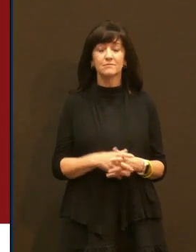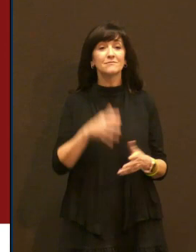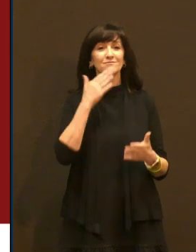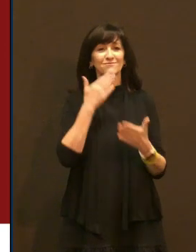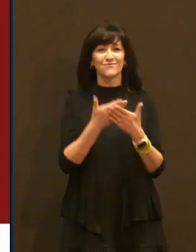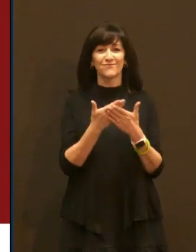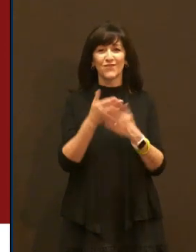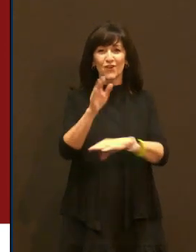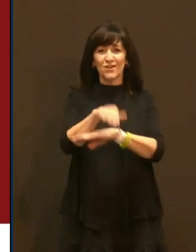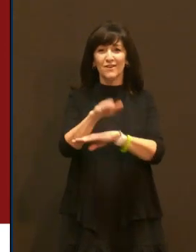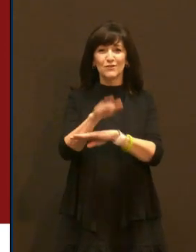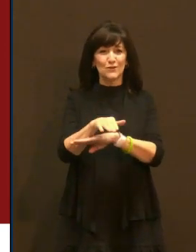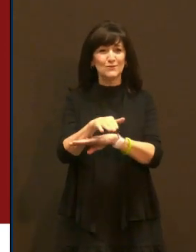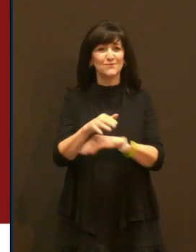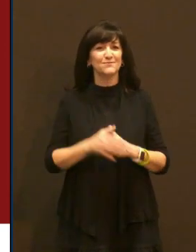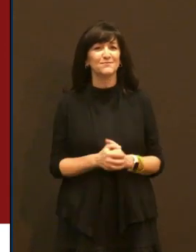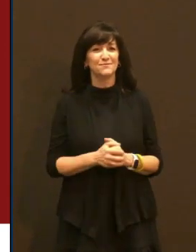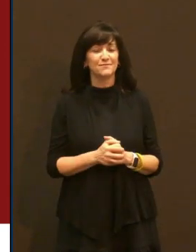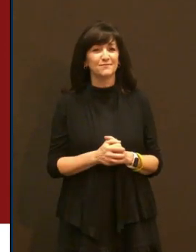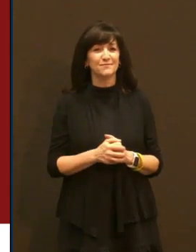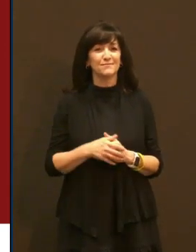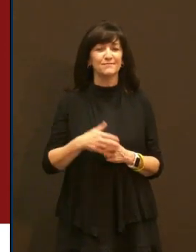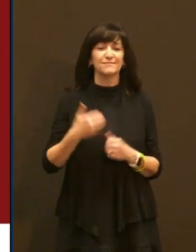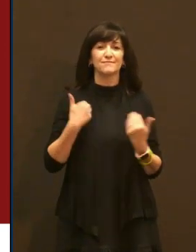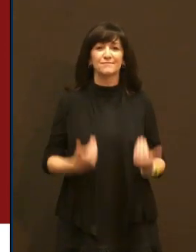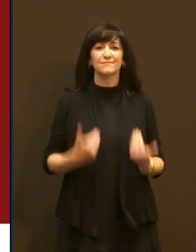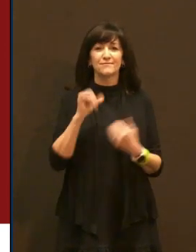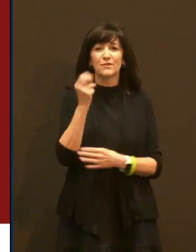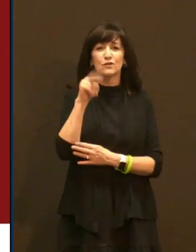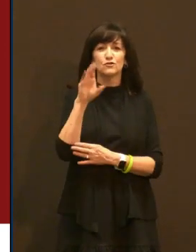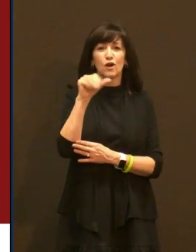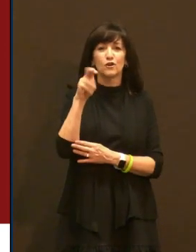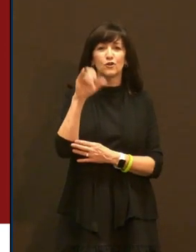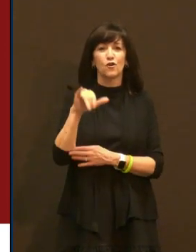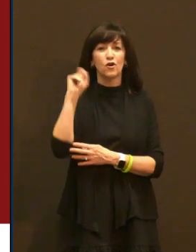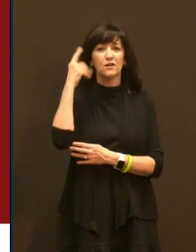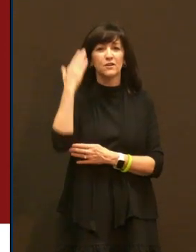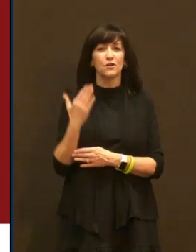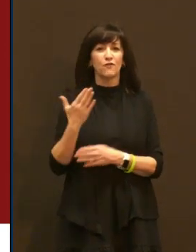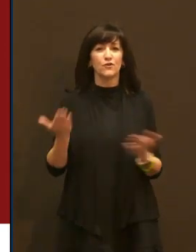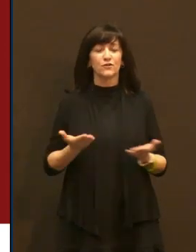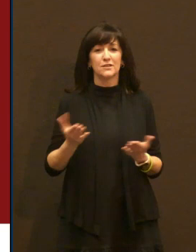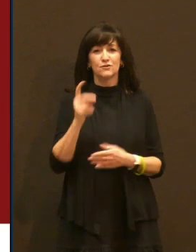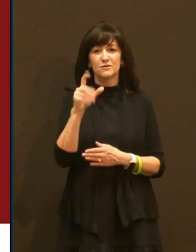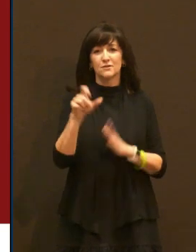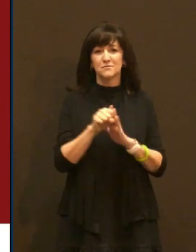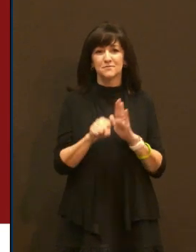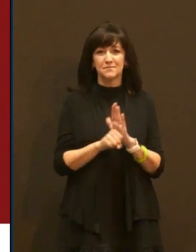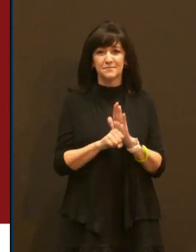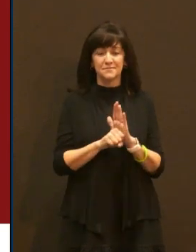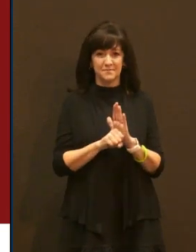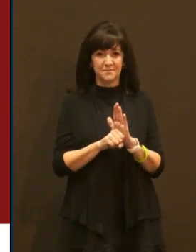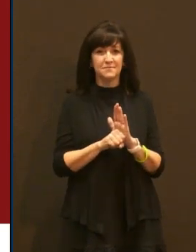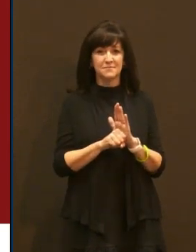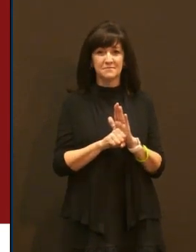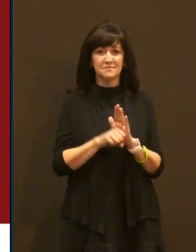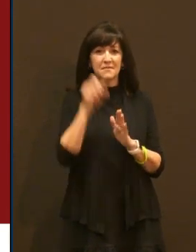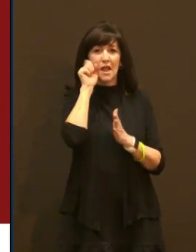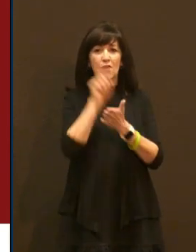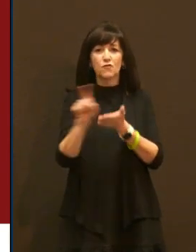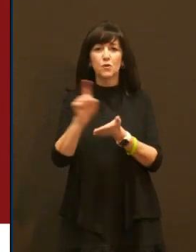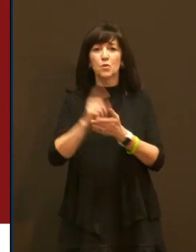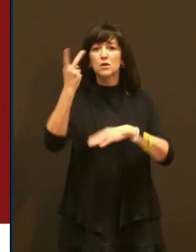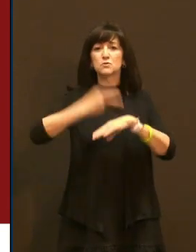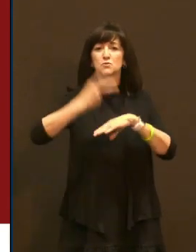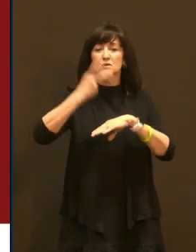Good afternoon, everyone. I'm Governor John Carney here for the first of our twice-a-week press conferences on